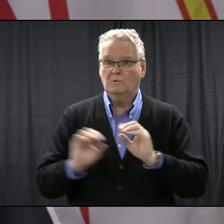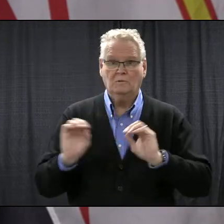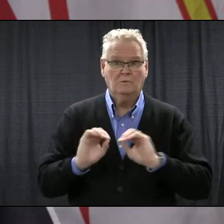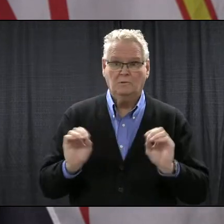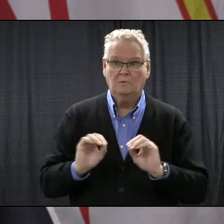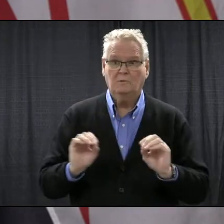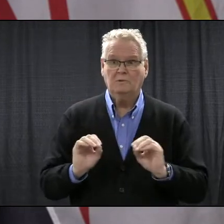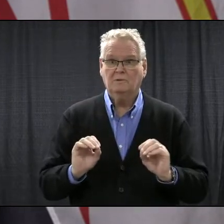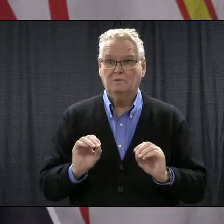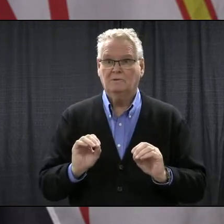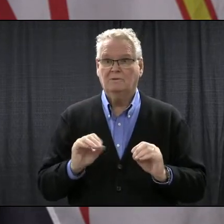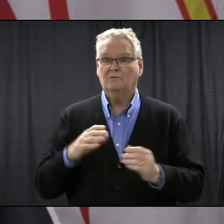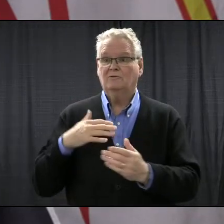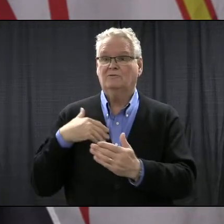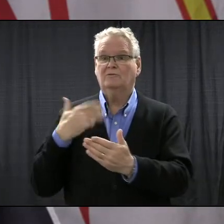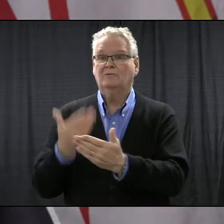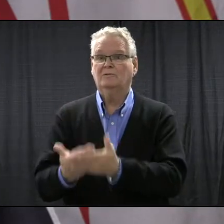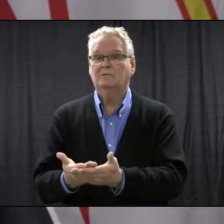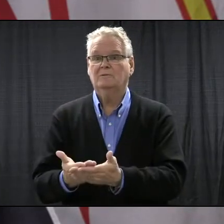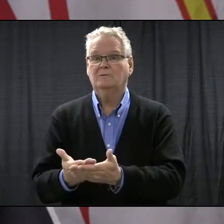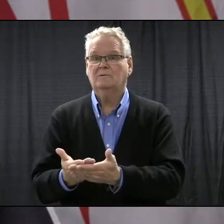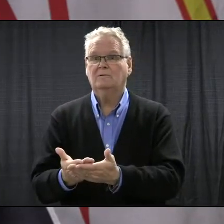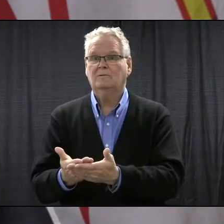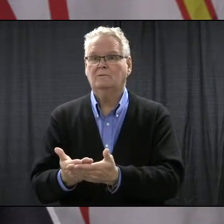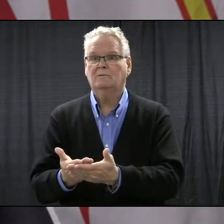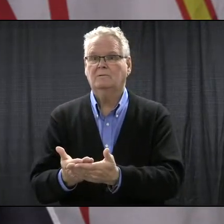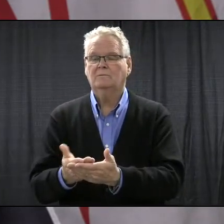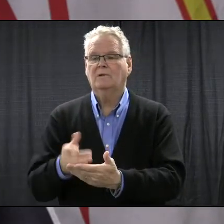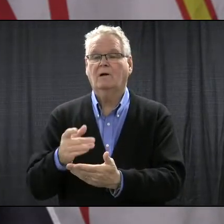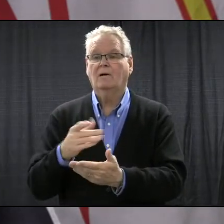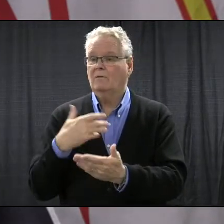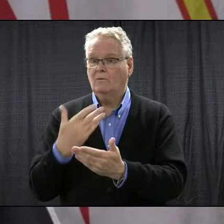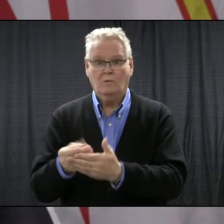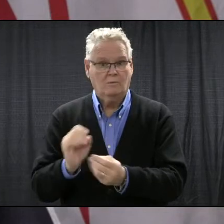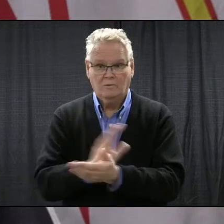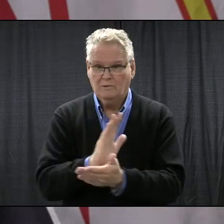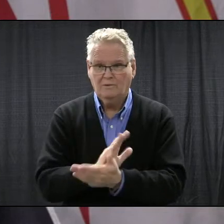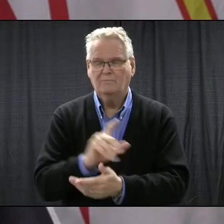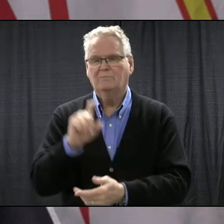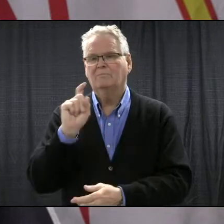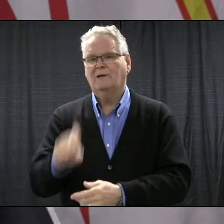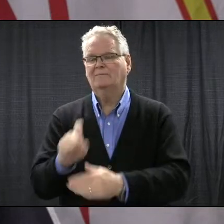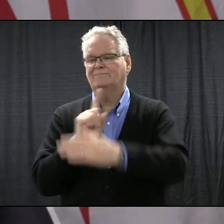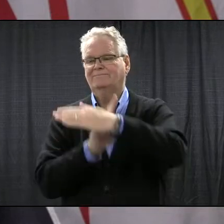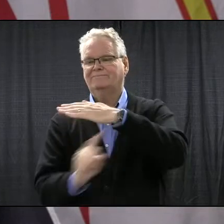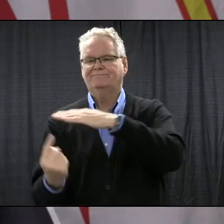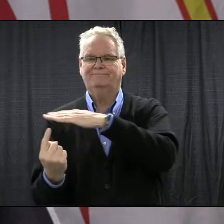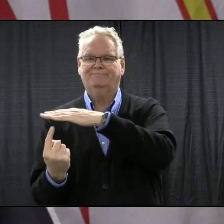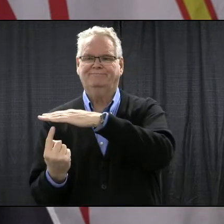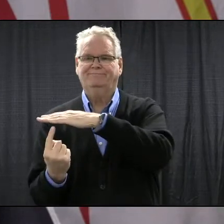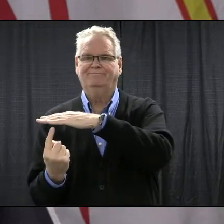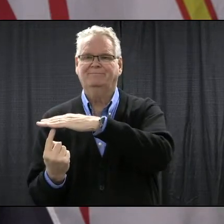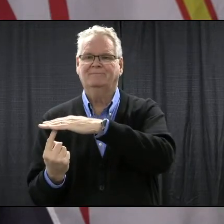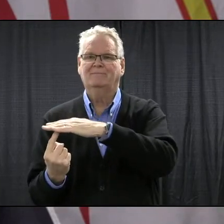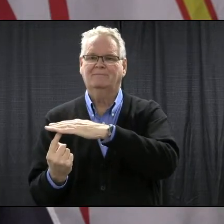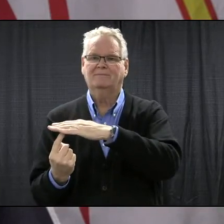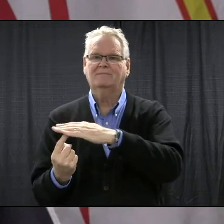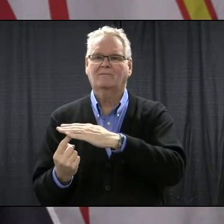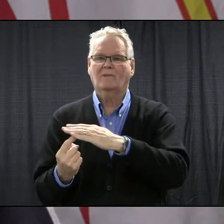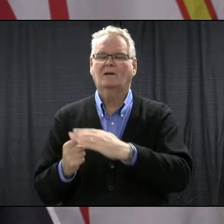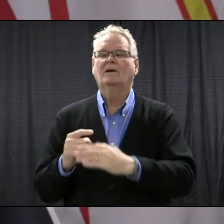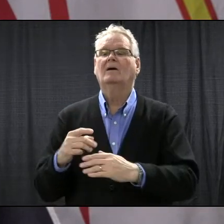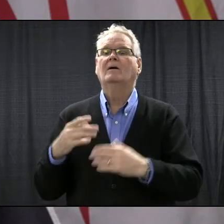pre-arrival test results, if applicable. Please do not contact 811 for help with the travel form, as they are unable to